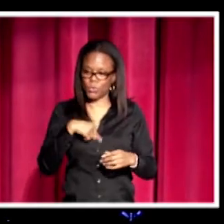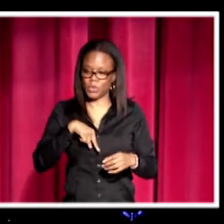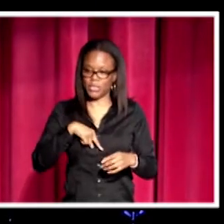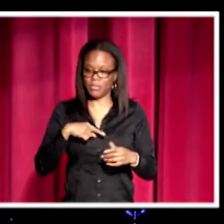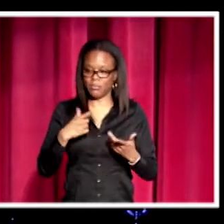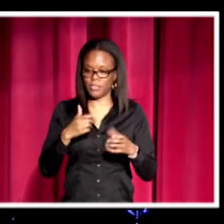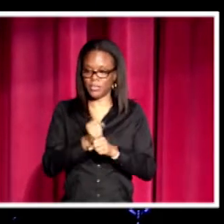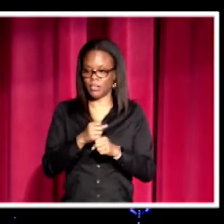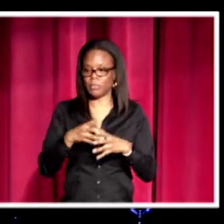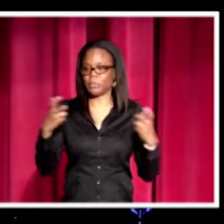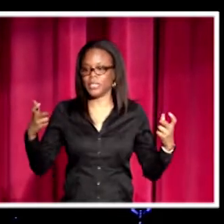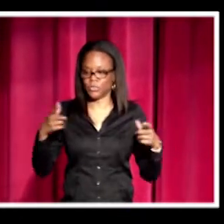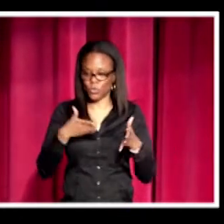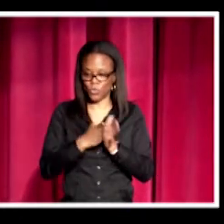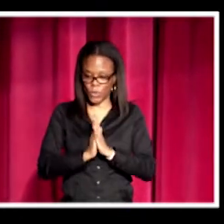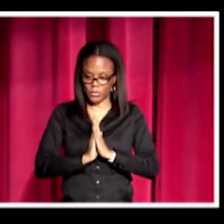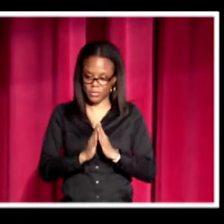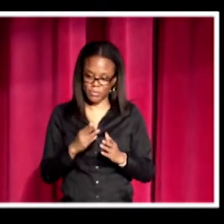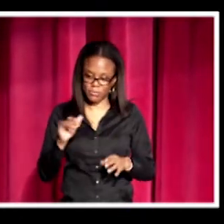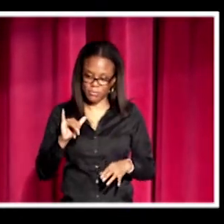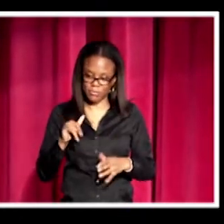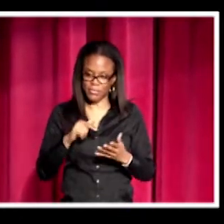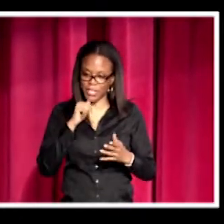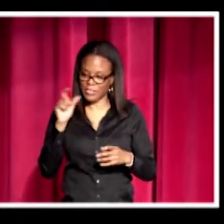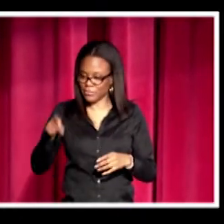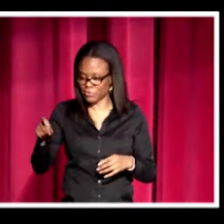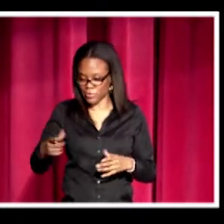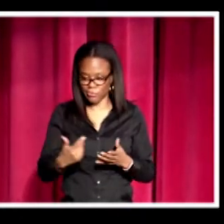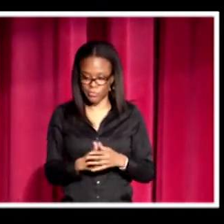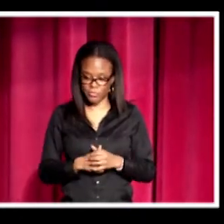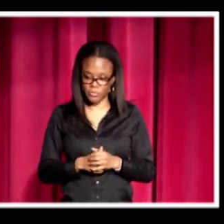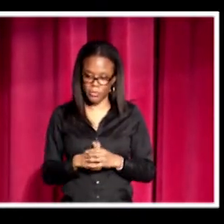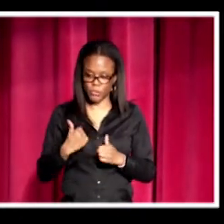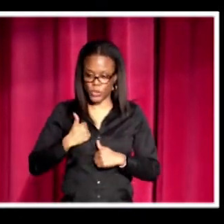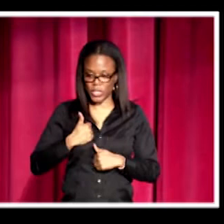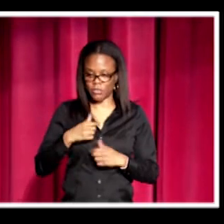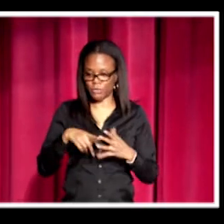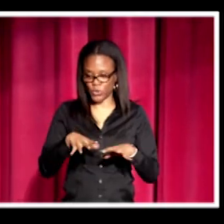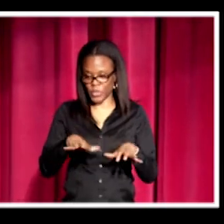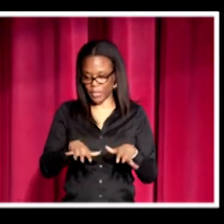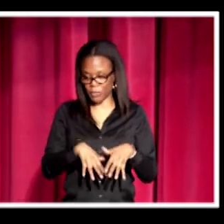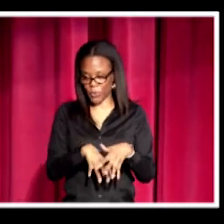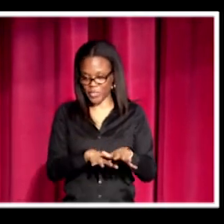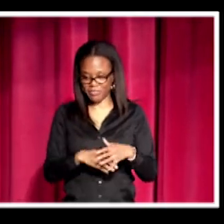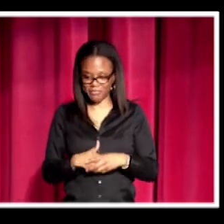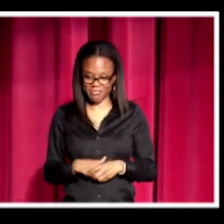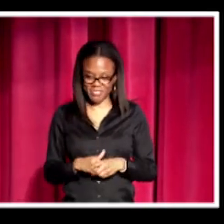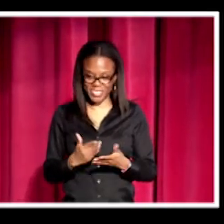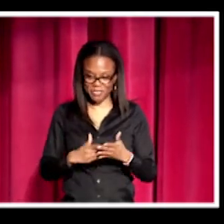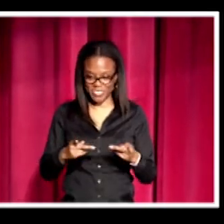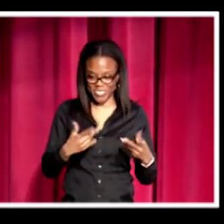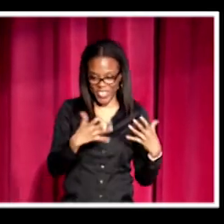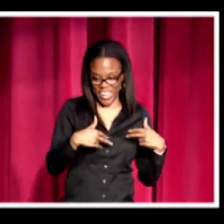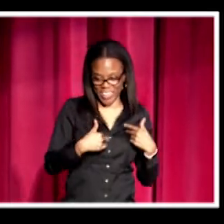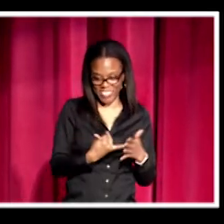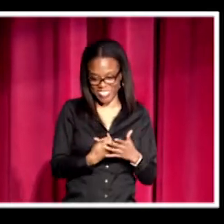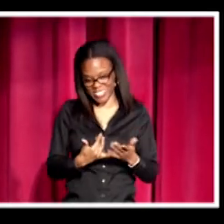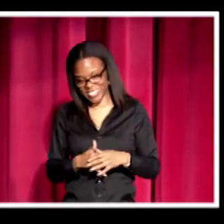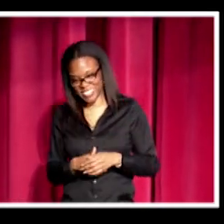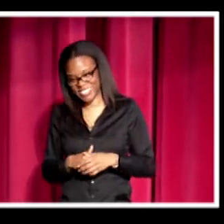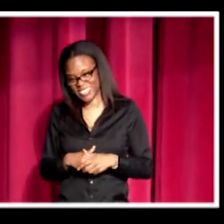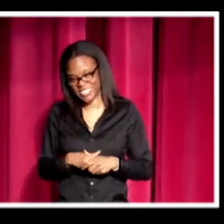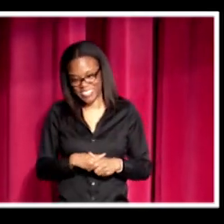over-the-top requests, like the unnecessary military parade that some people want to have in our city.